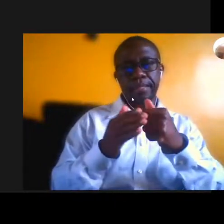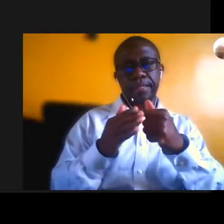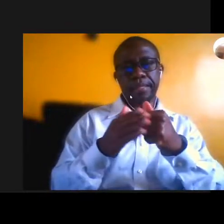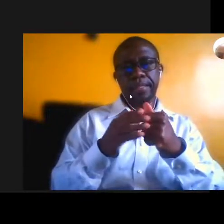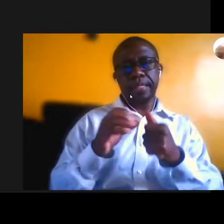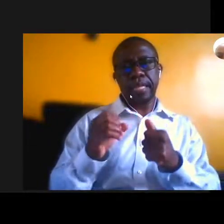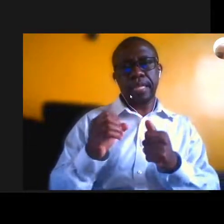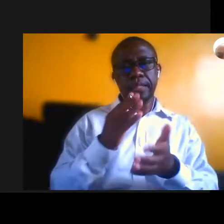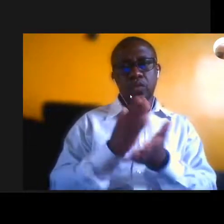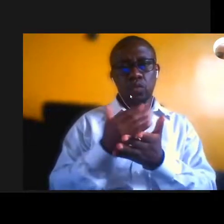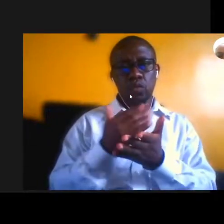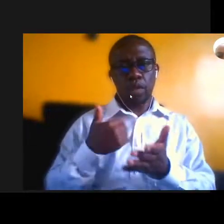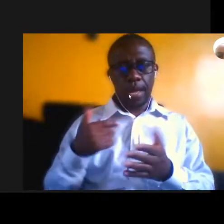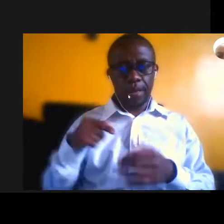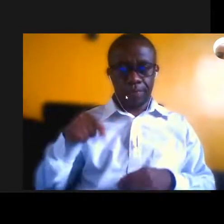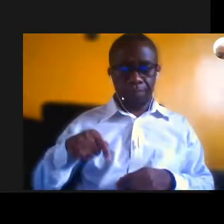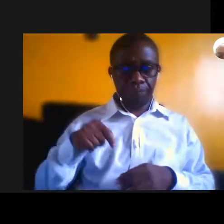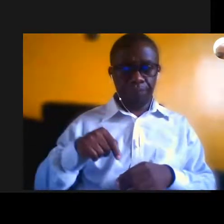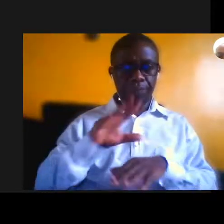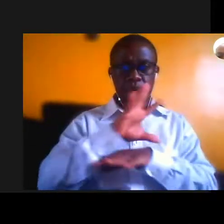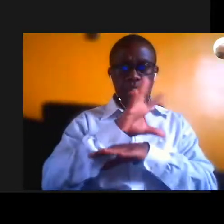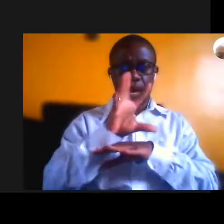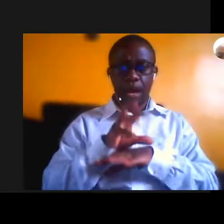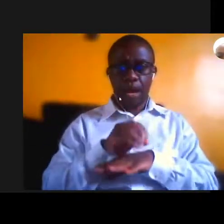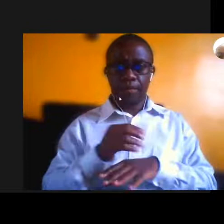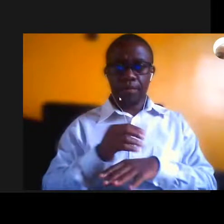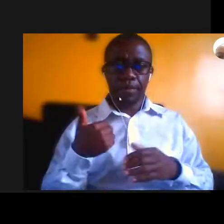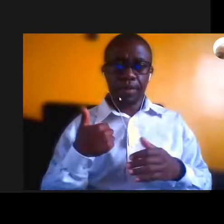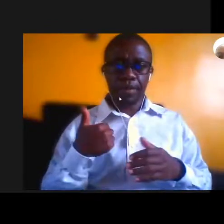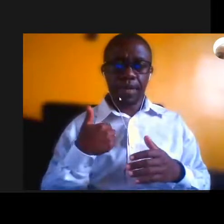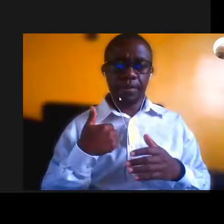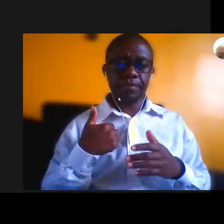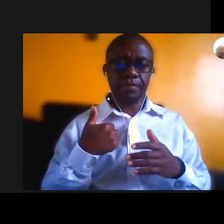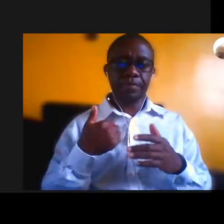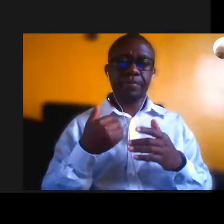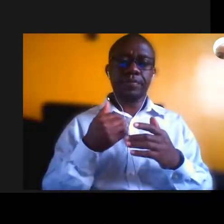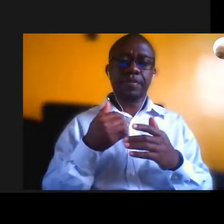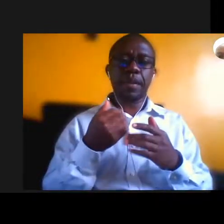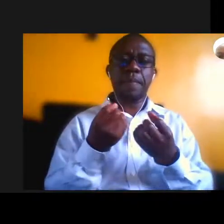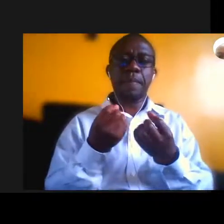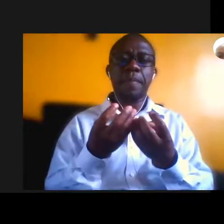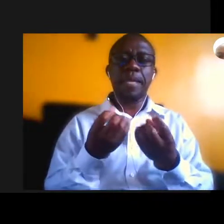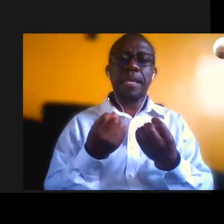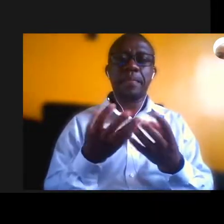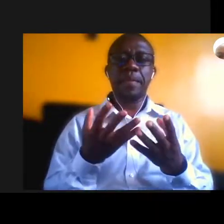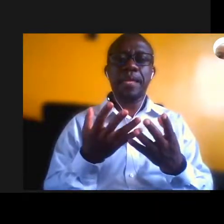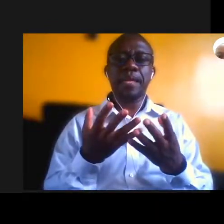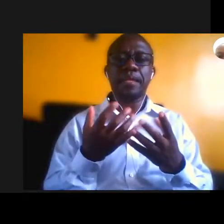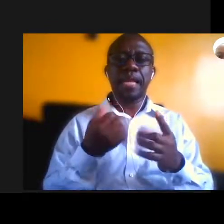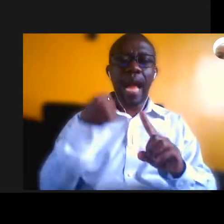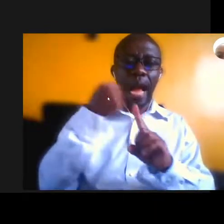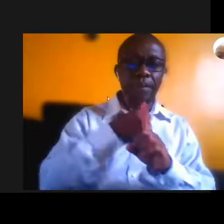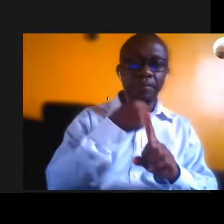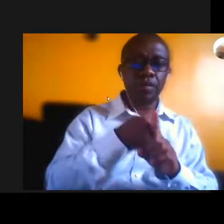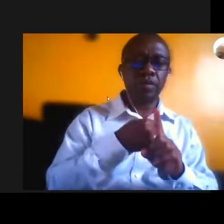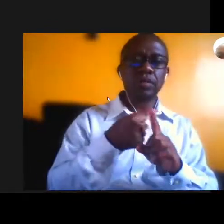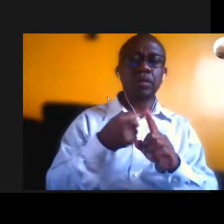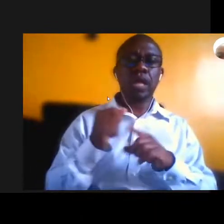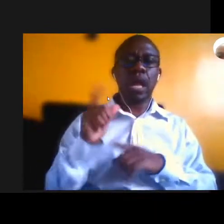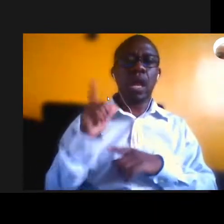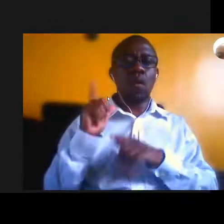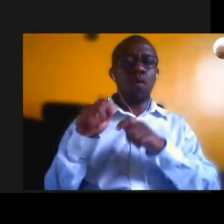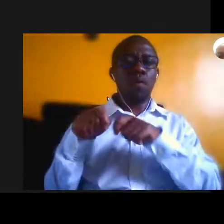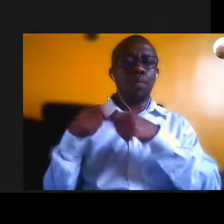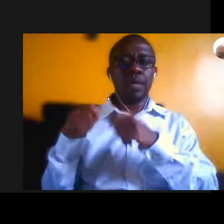we have continued to see that there are a lot of violations. And I was talking about the problem